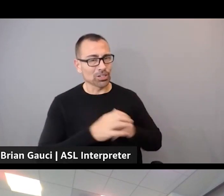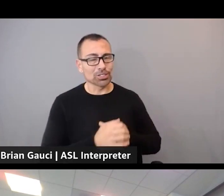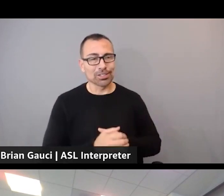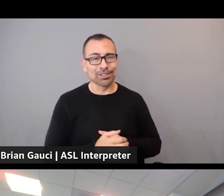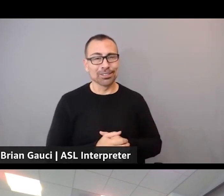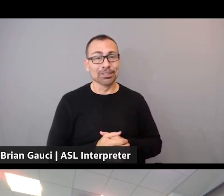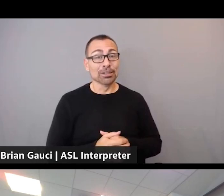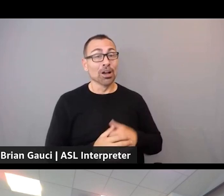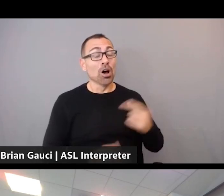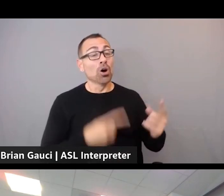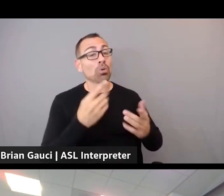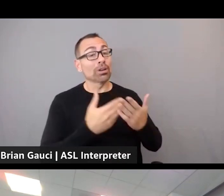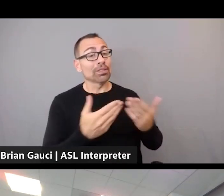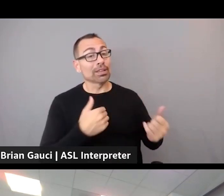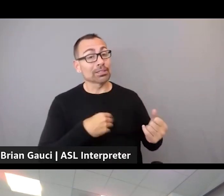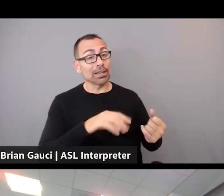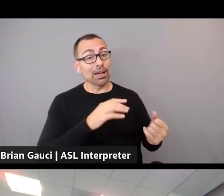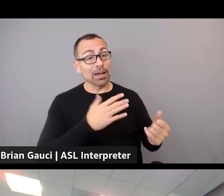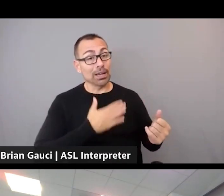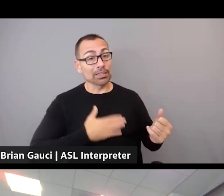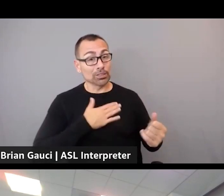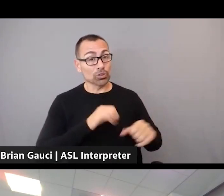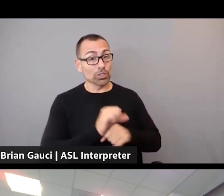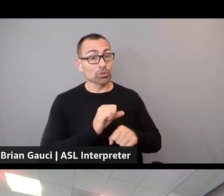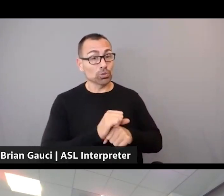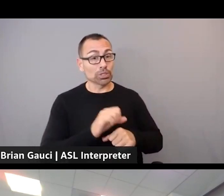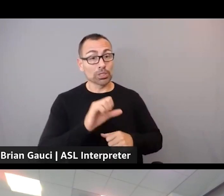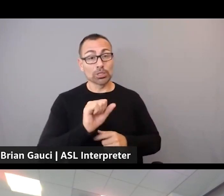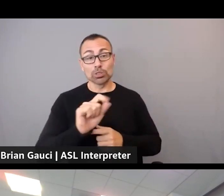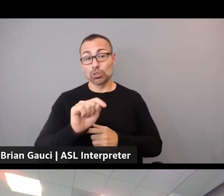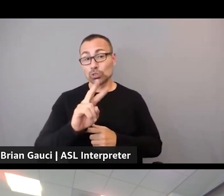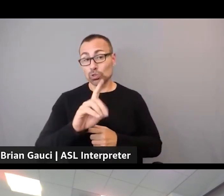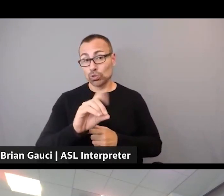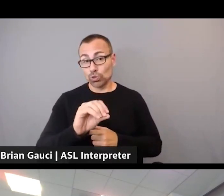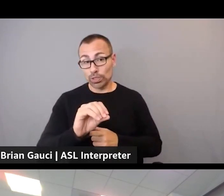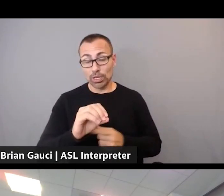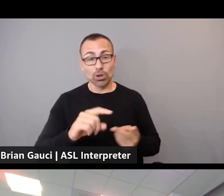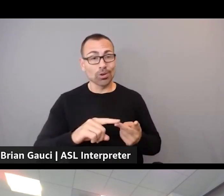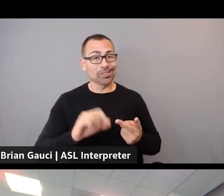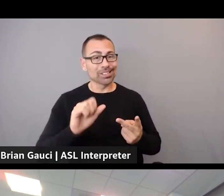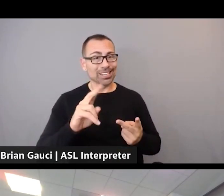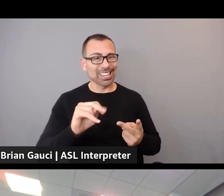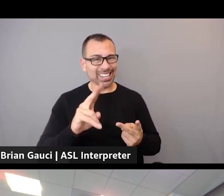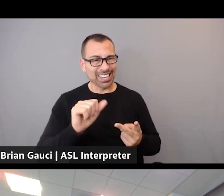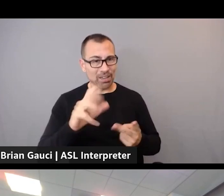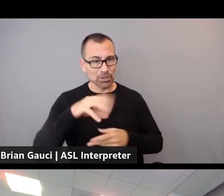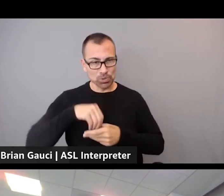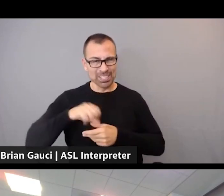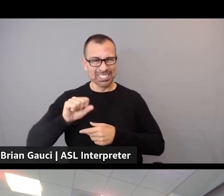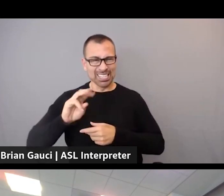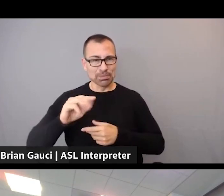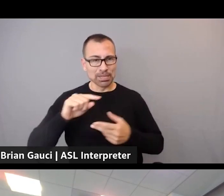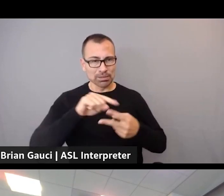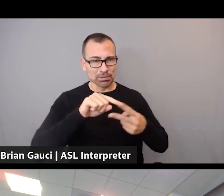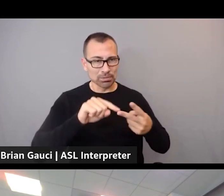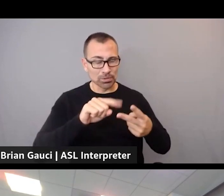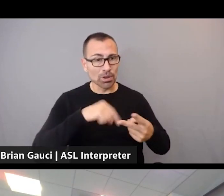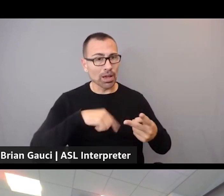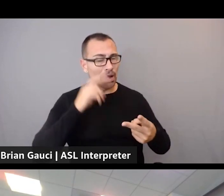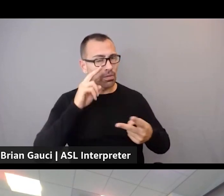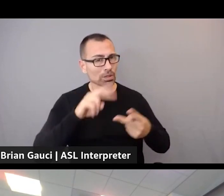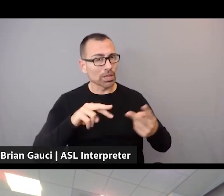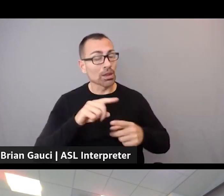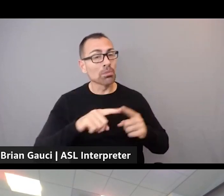working with SageMaker Studio and Canvas. I've looked at Canvas a lot too. To me, SageMaker